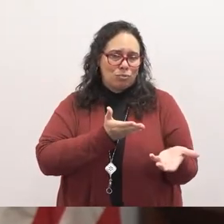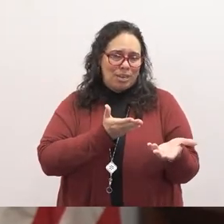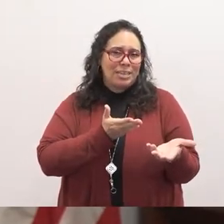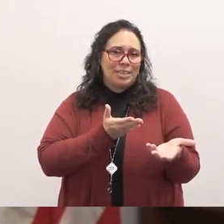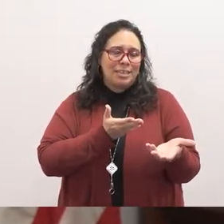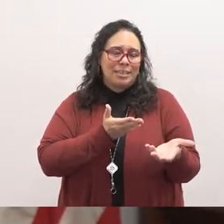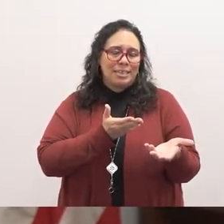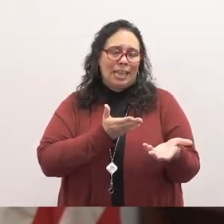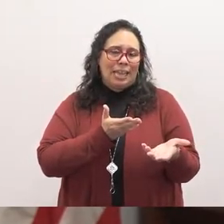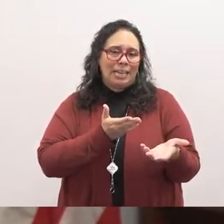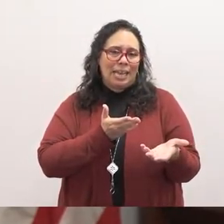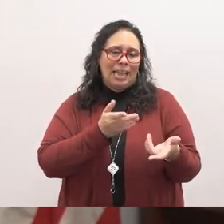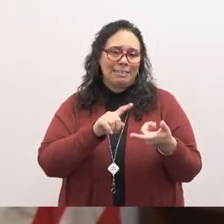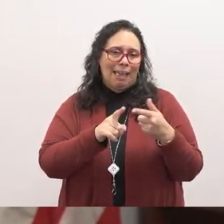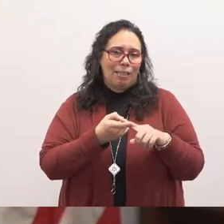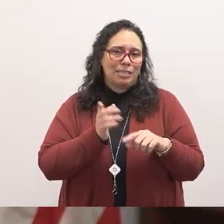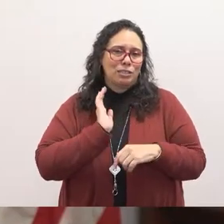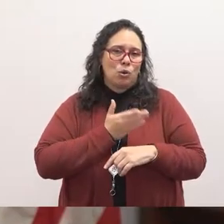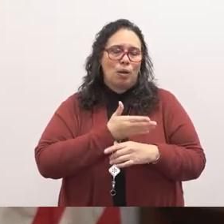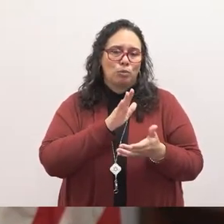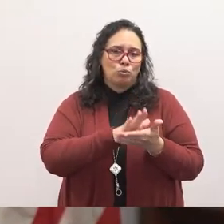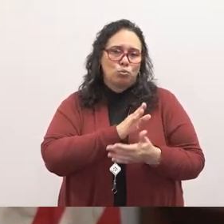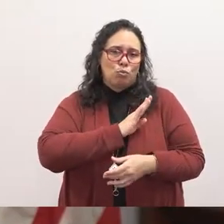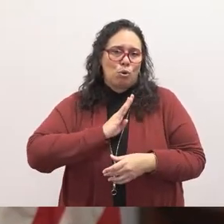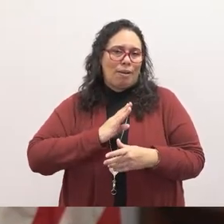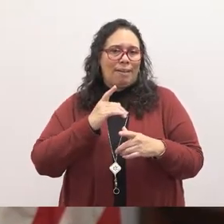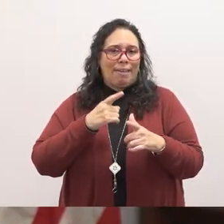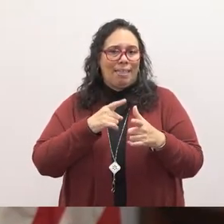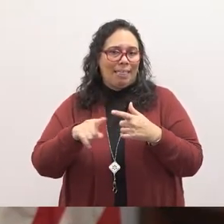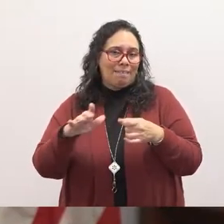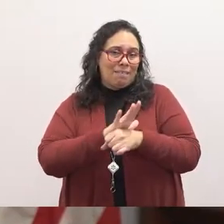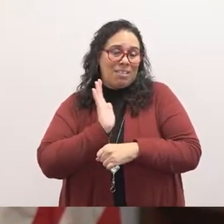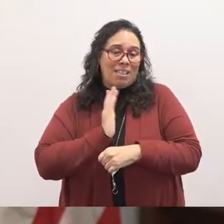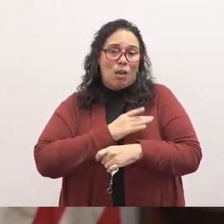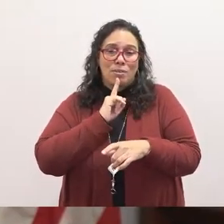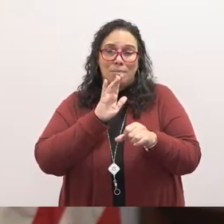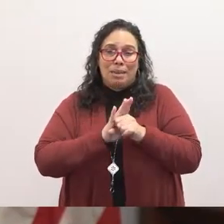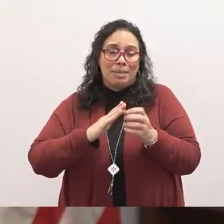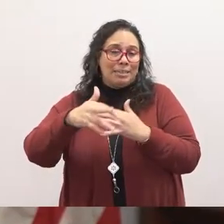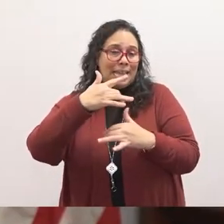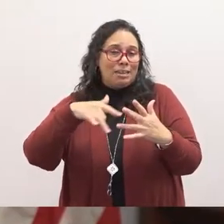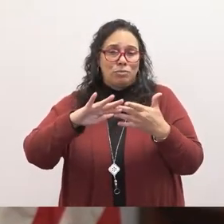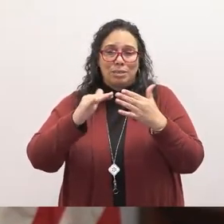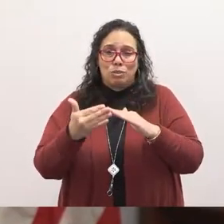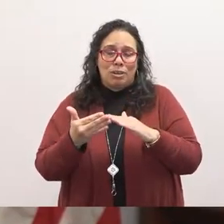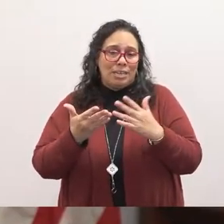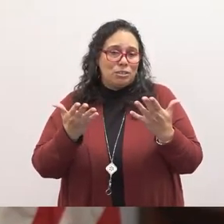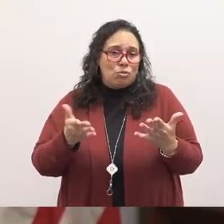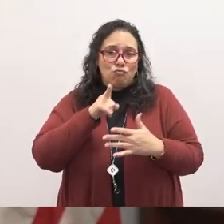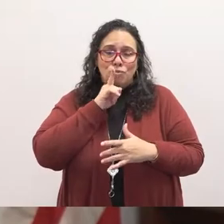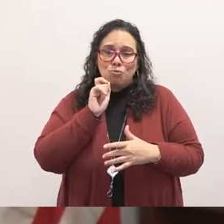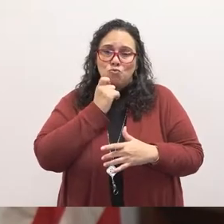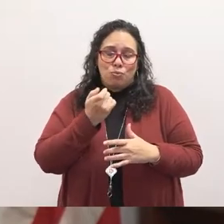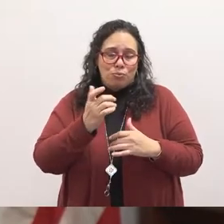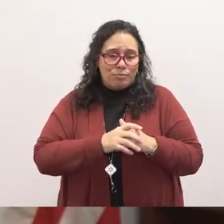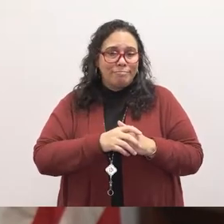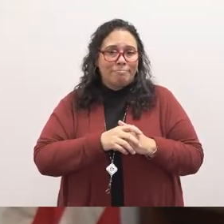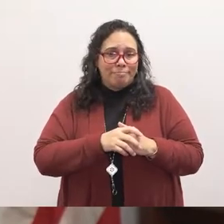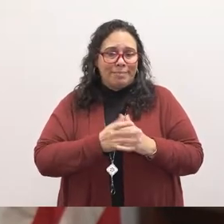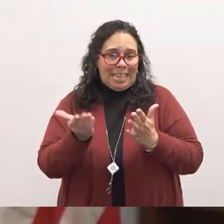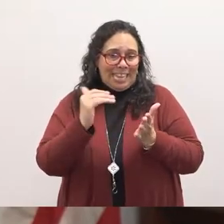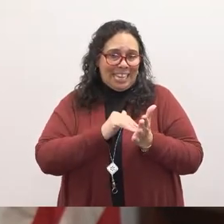as allies to our school board, and then we can fulfill our commitment to engage with our community. So really cool.